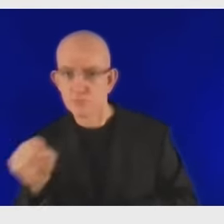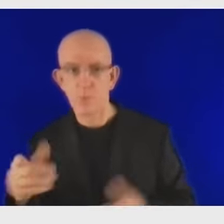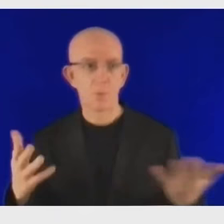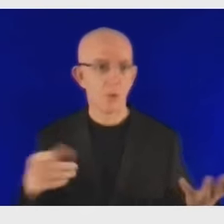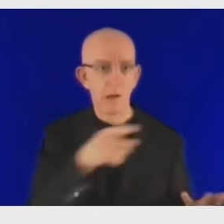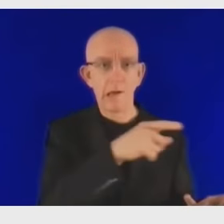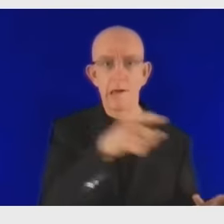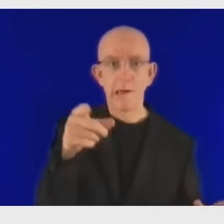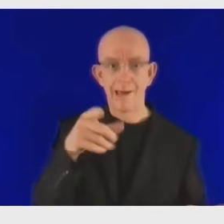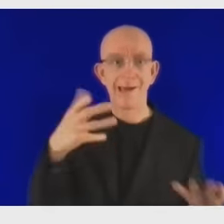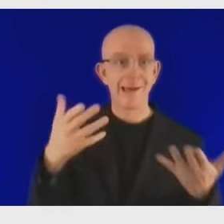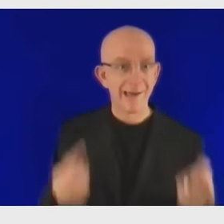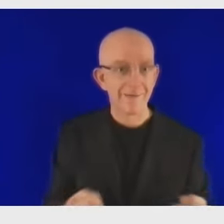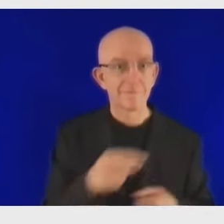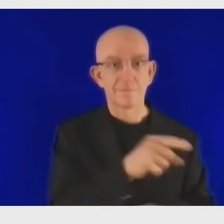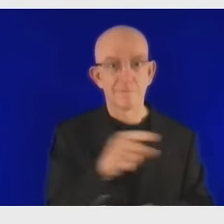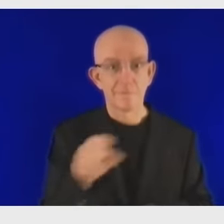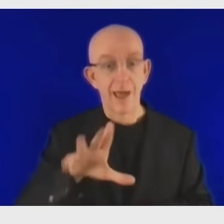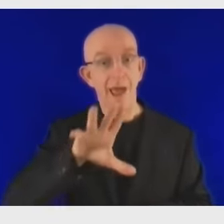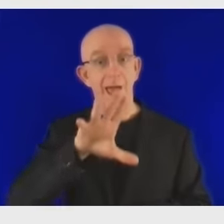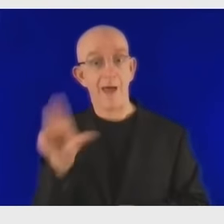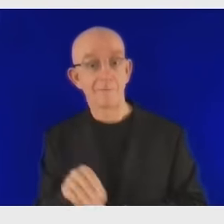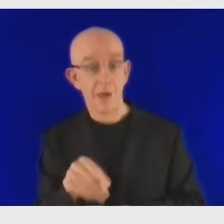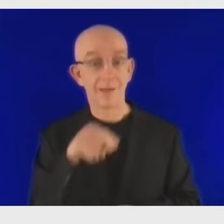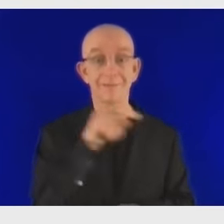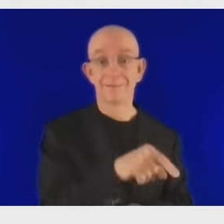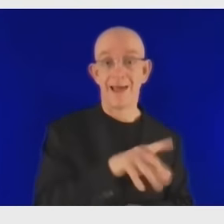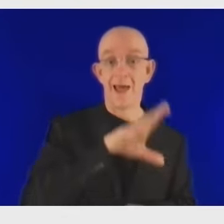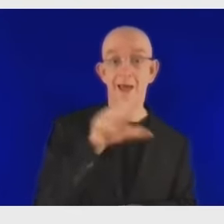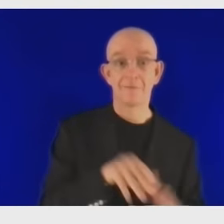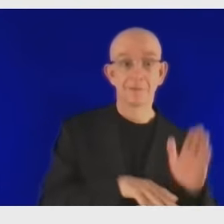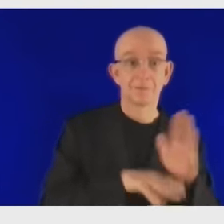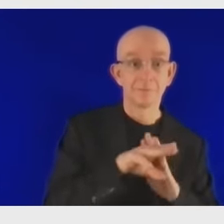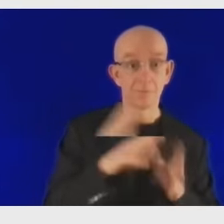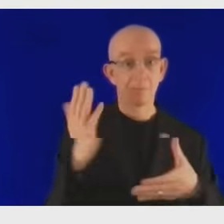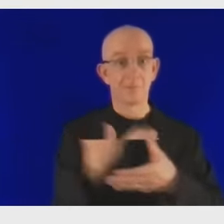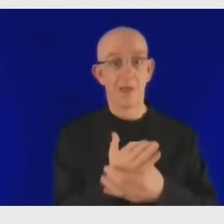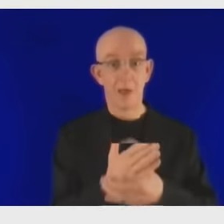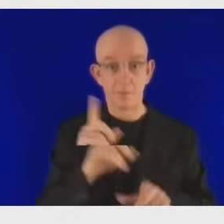I think it's important that you're very targeted at pre-COP in Milan.